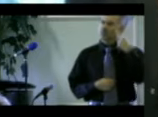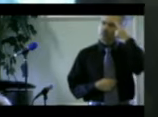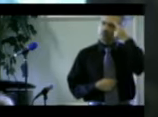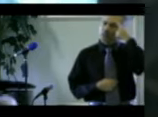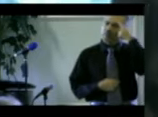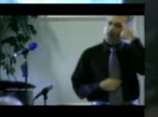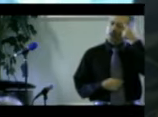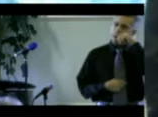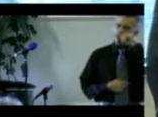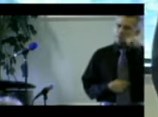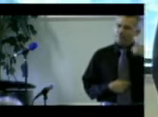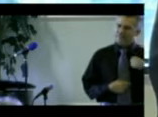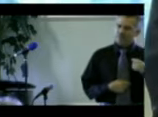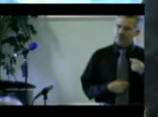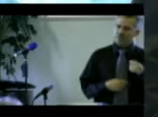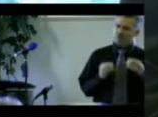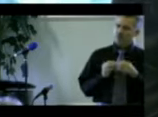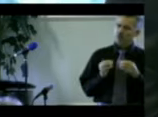about me more."